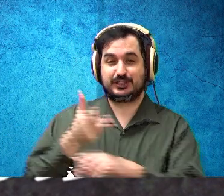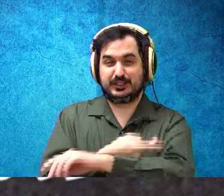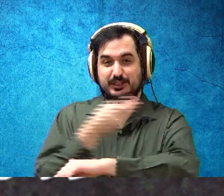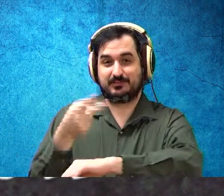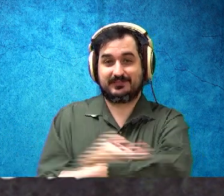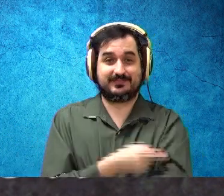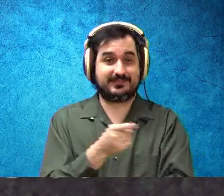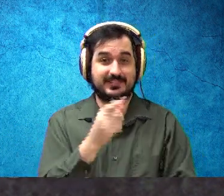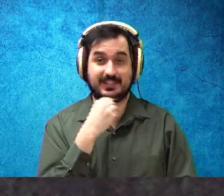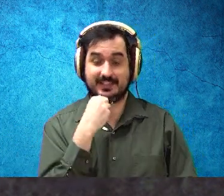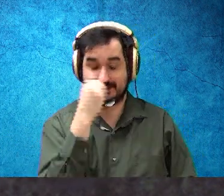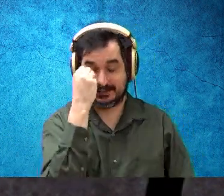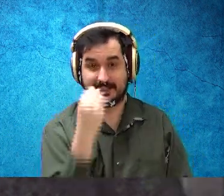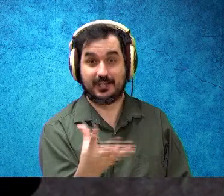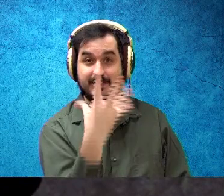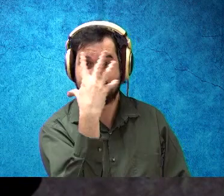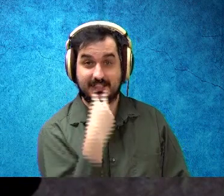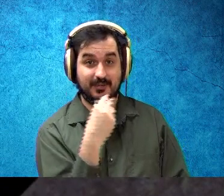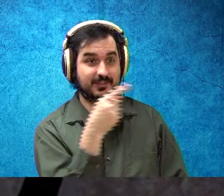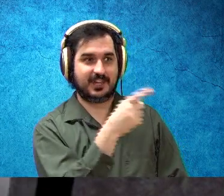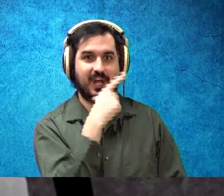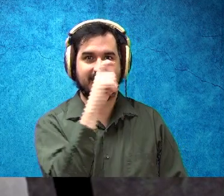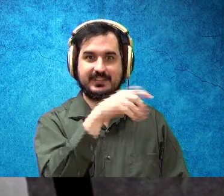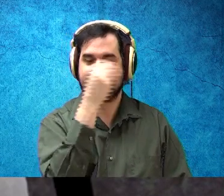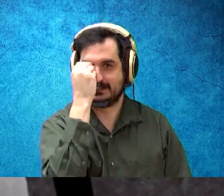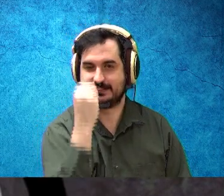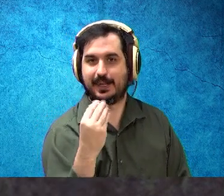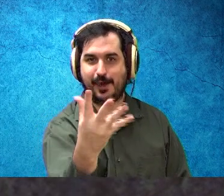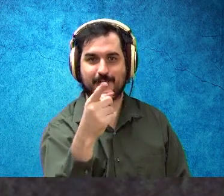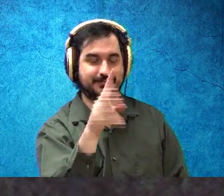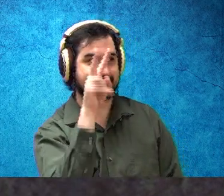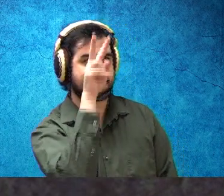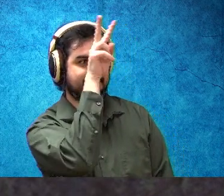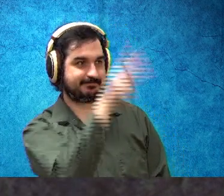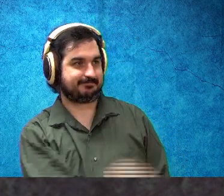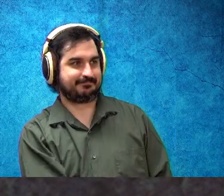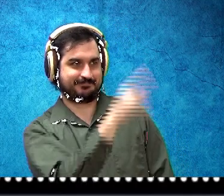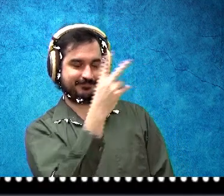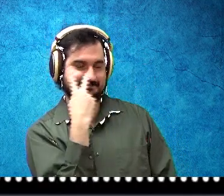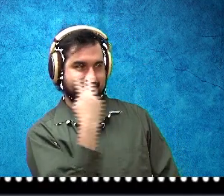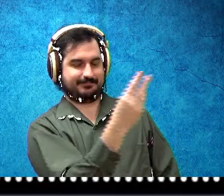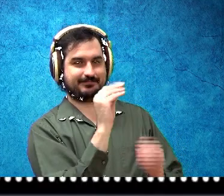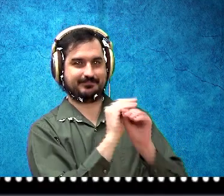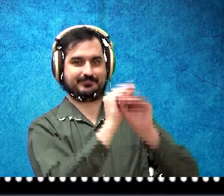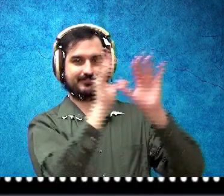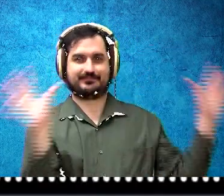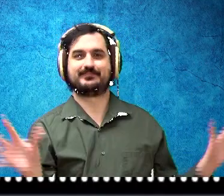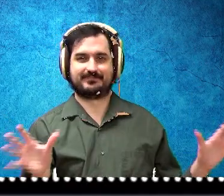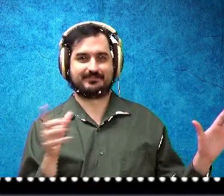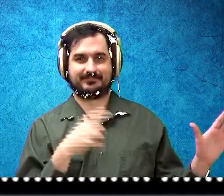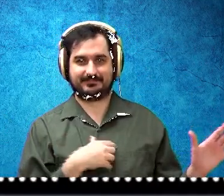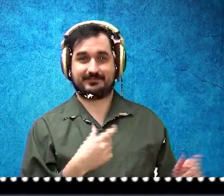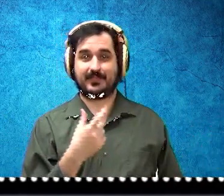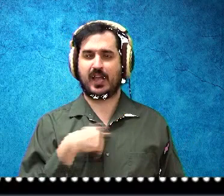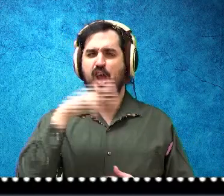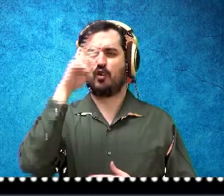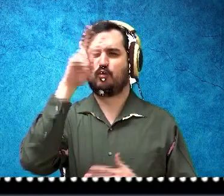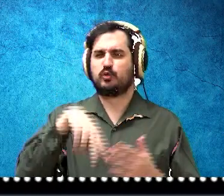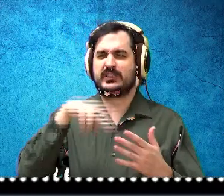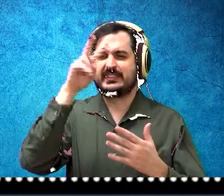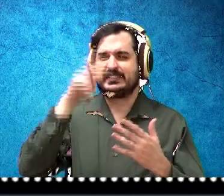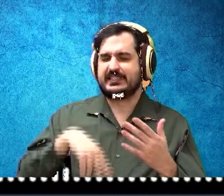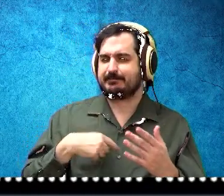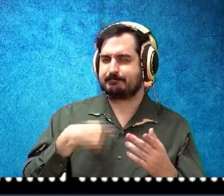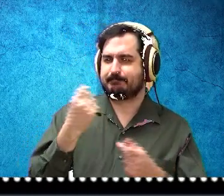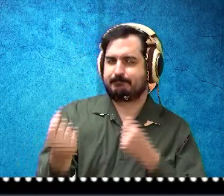She didn't have to say, cause the clues were like a sign that she was wearing on her face. I read between the lines what